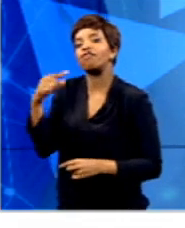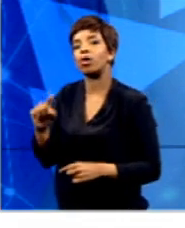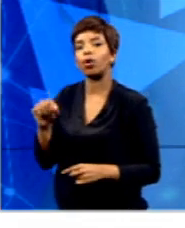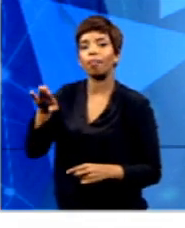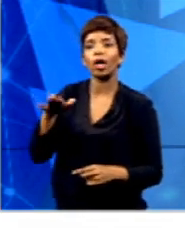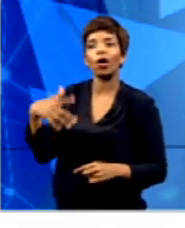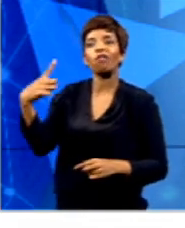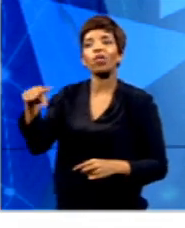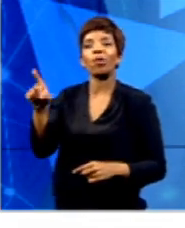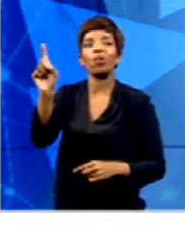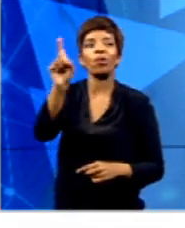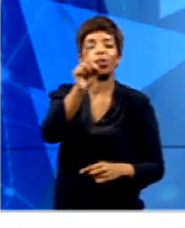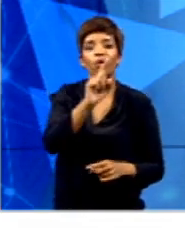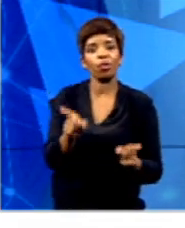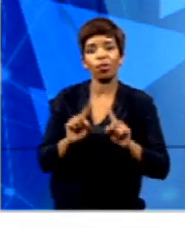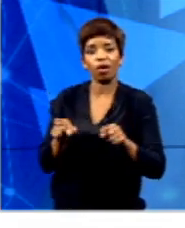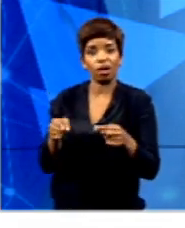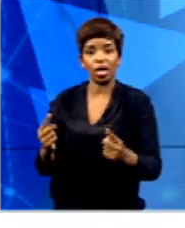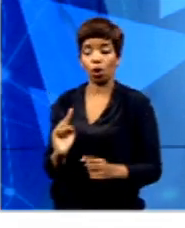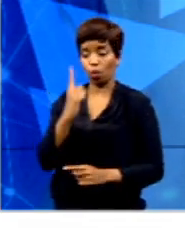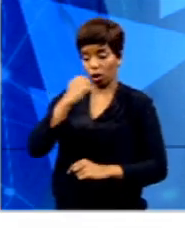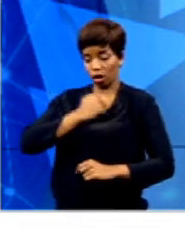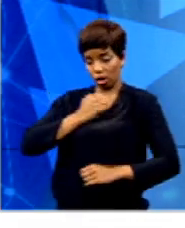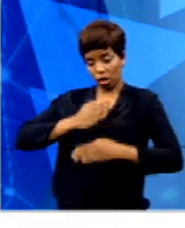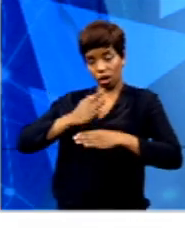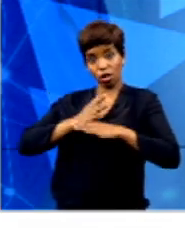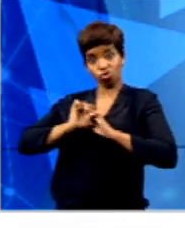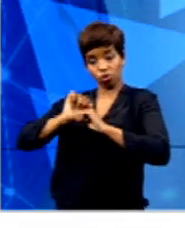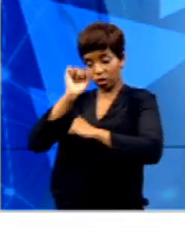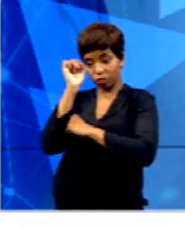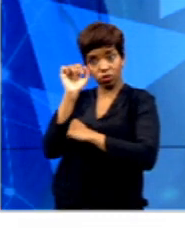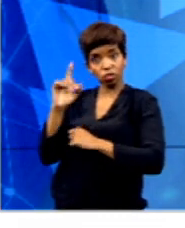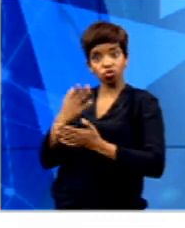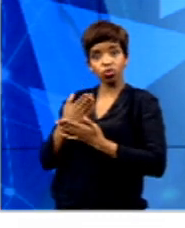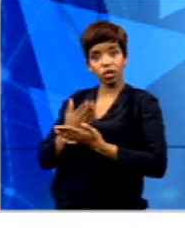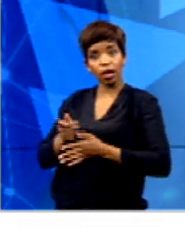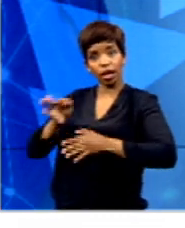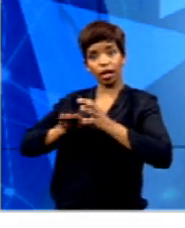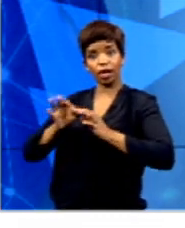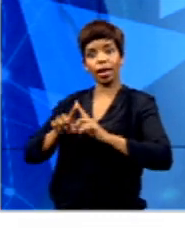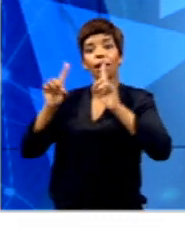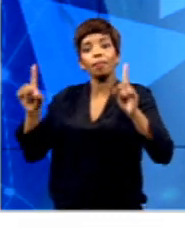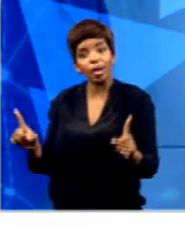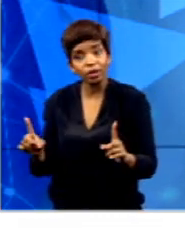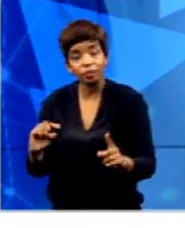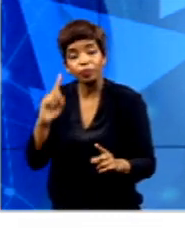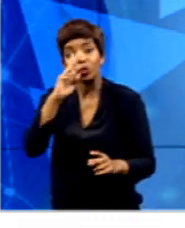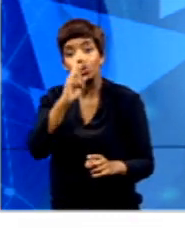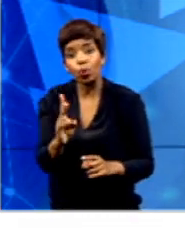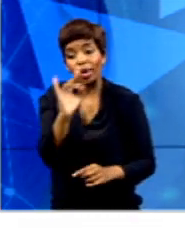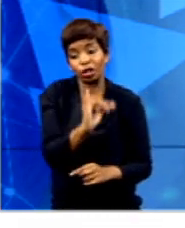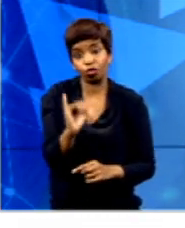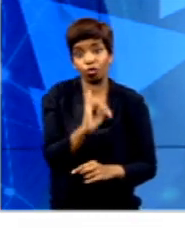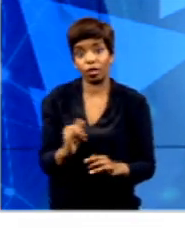office and what you're obligated to respond to. However, if you take insurance and looking at the point that you've just